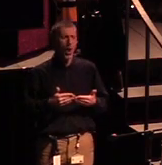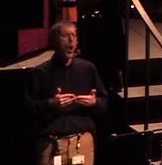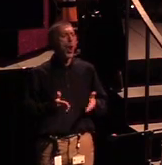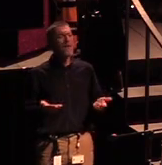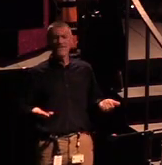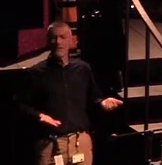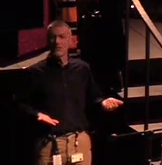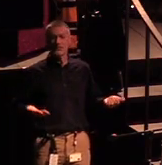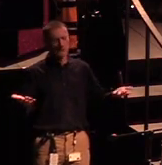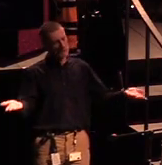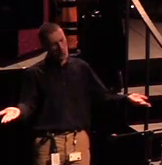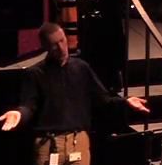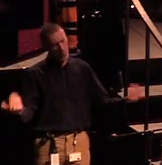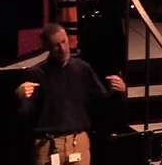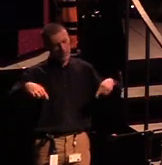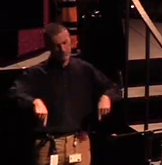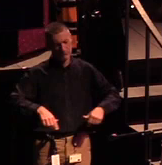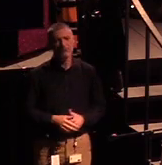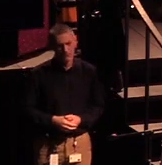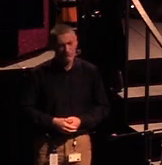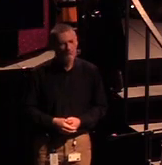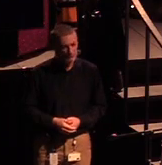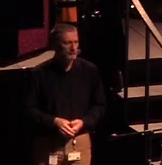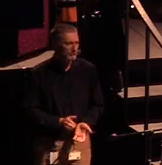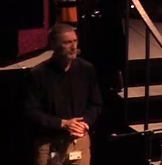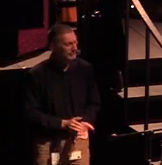you are very very welcome in our country so